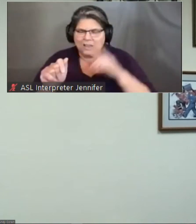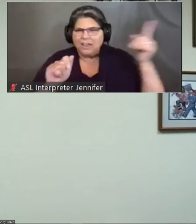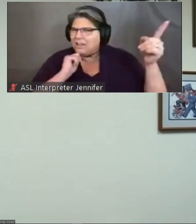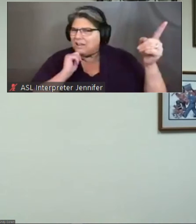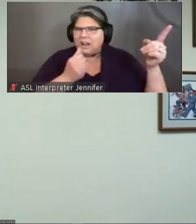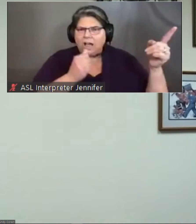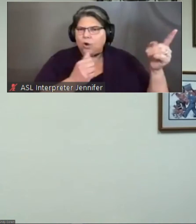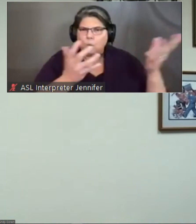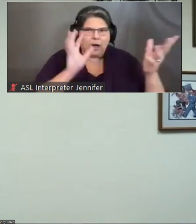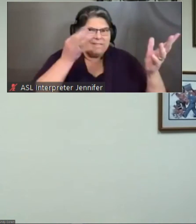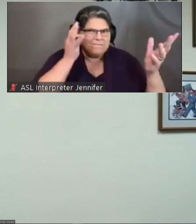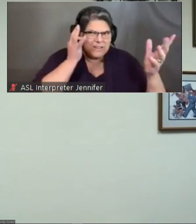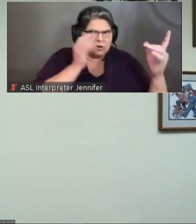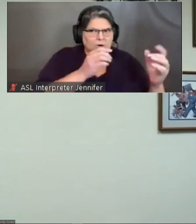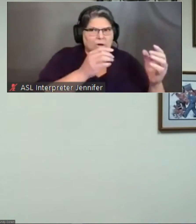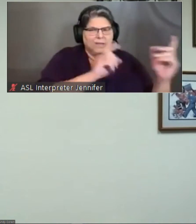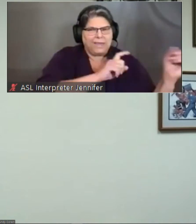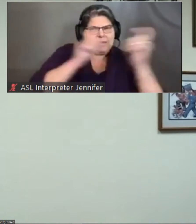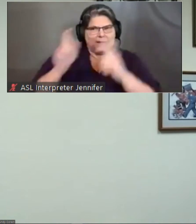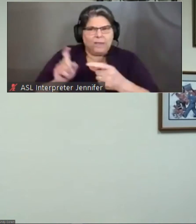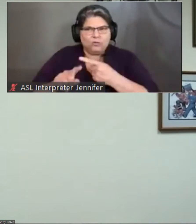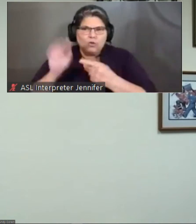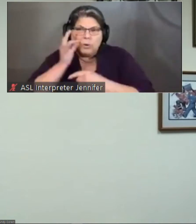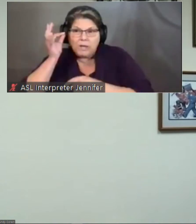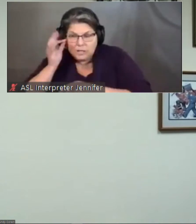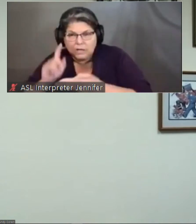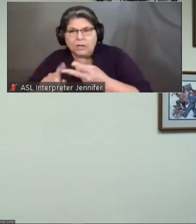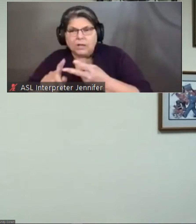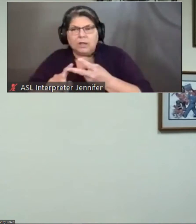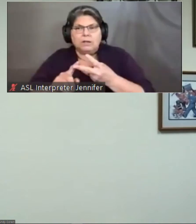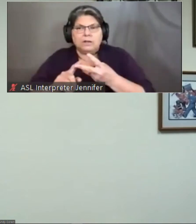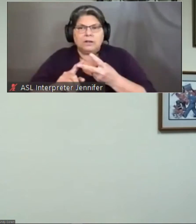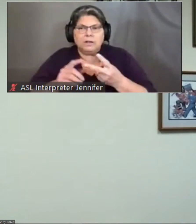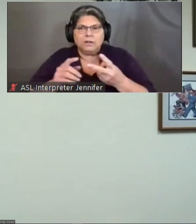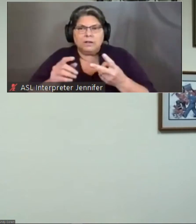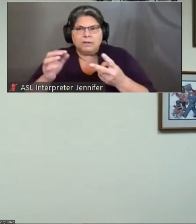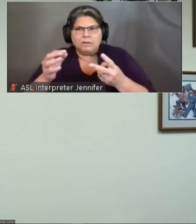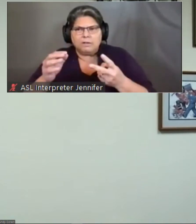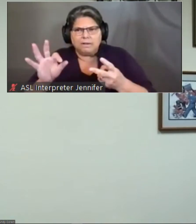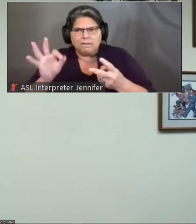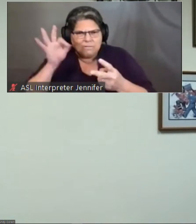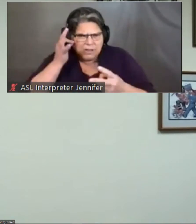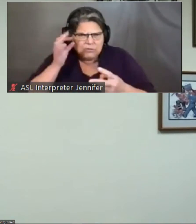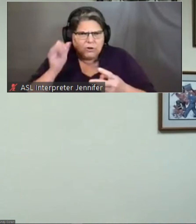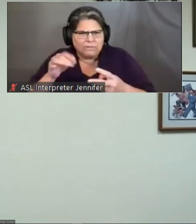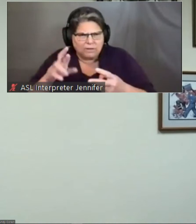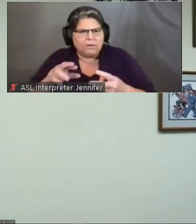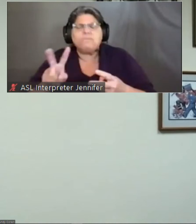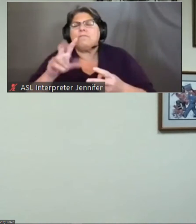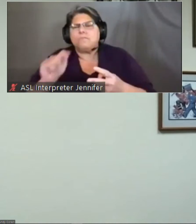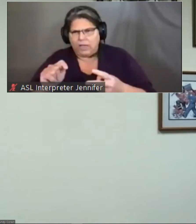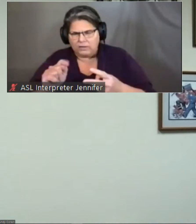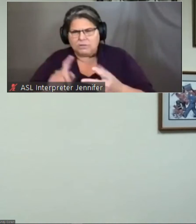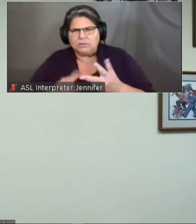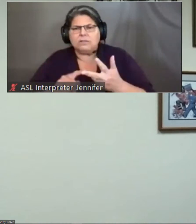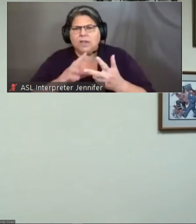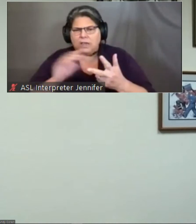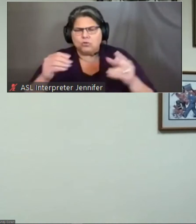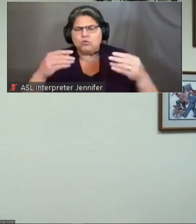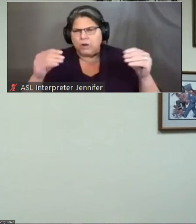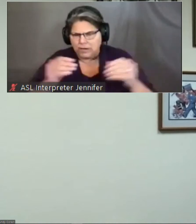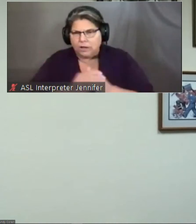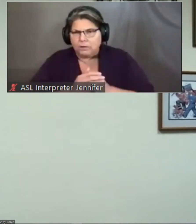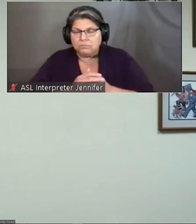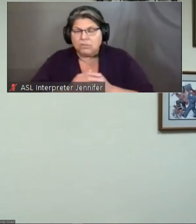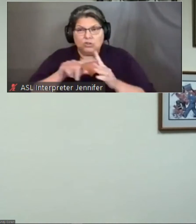allocations to Indian Health Service, Veteran Affairs, or retail pharmacies, which are very difficult to find. As of April